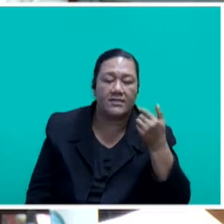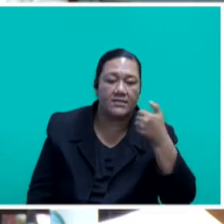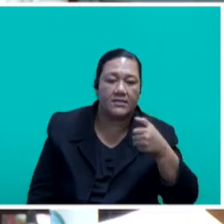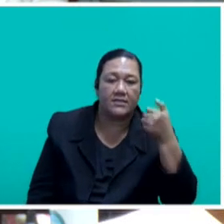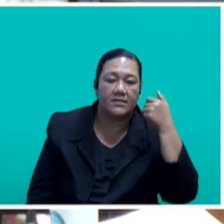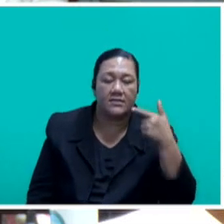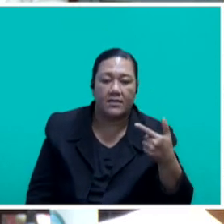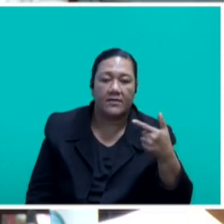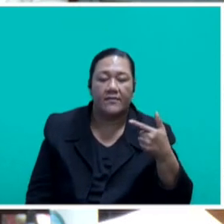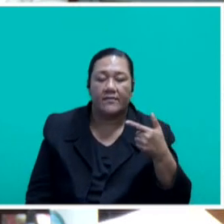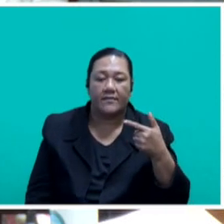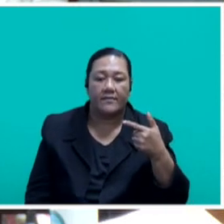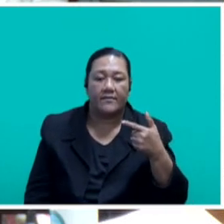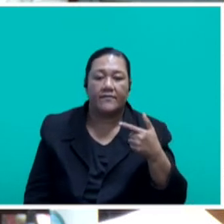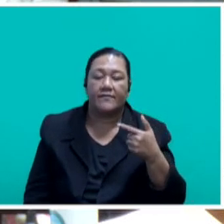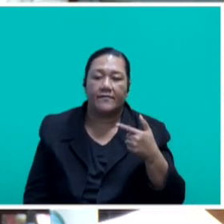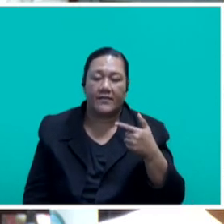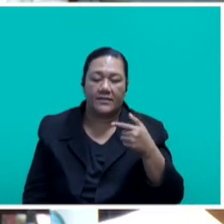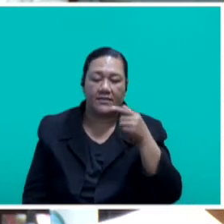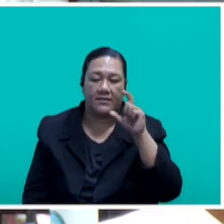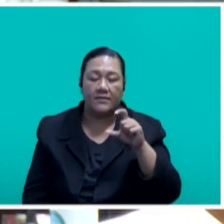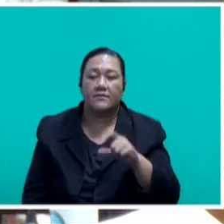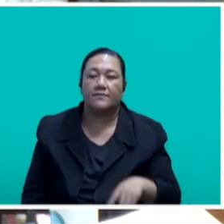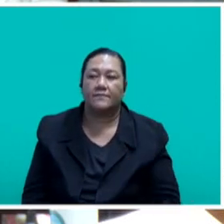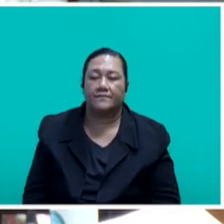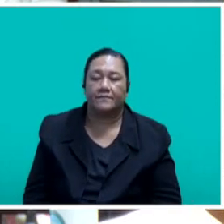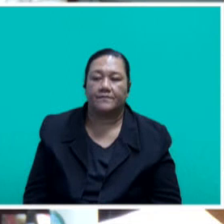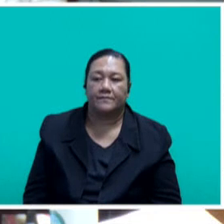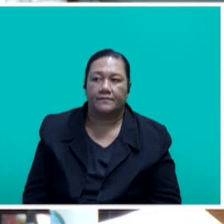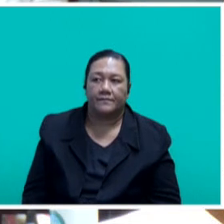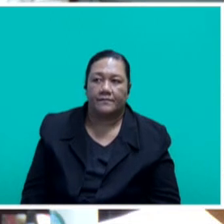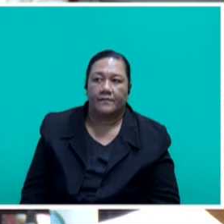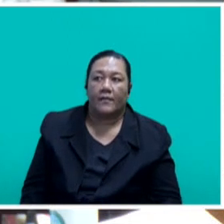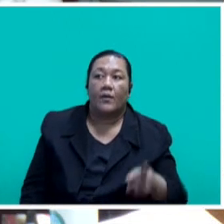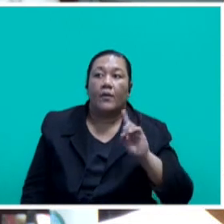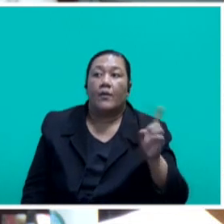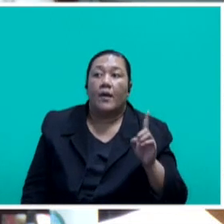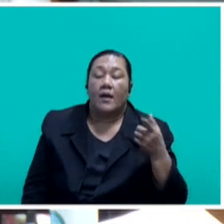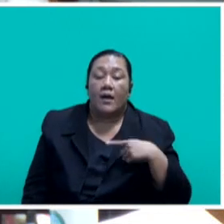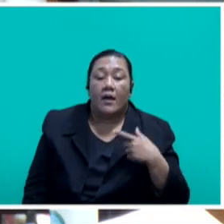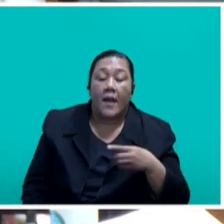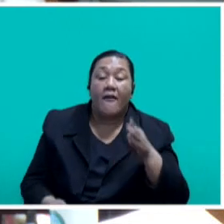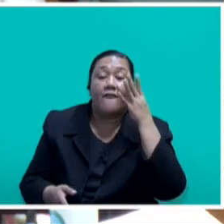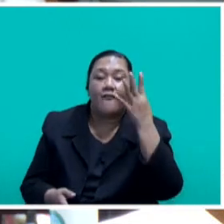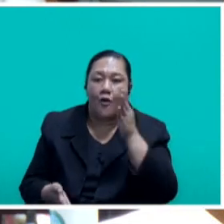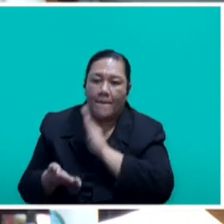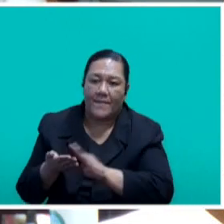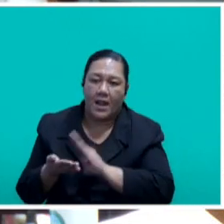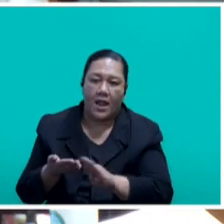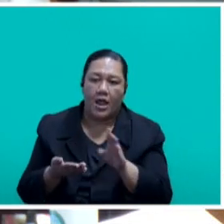$29,823,378,206.67. What was the variance? Mr. Speaker, $4 billion,